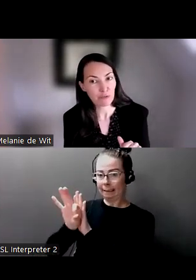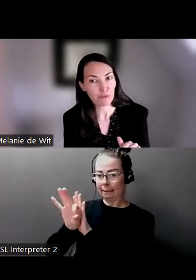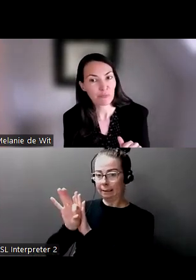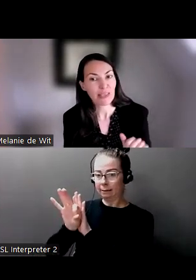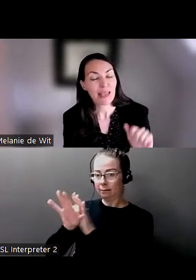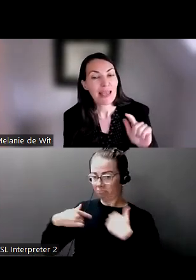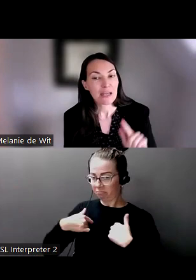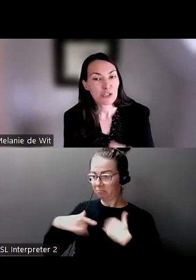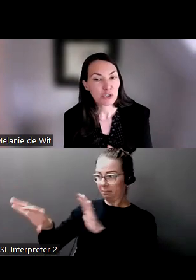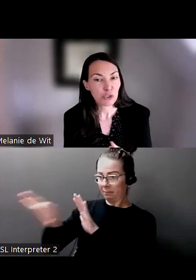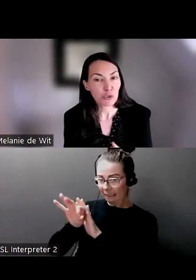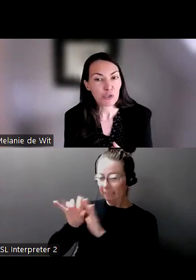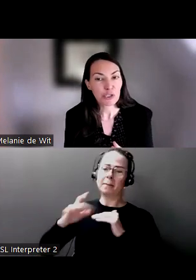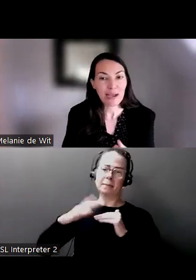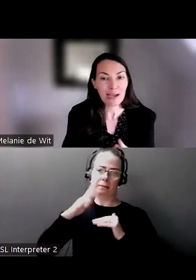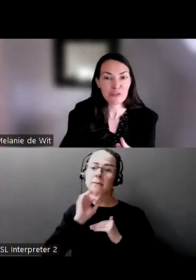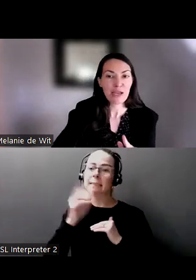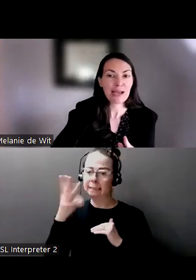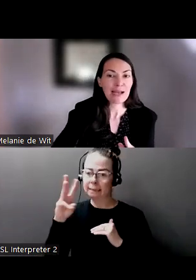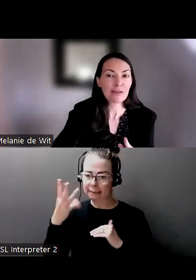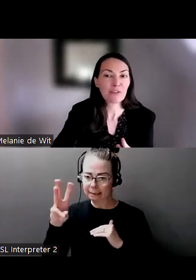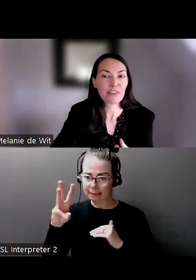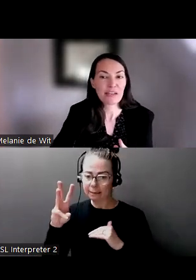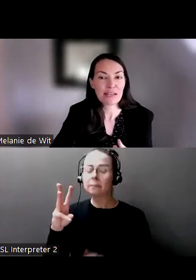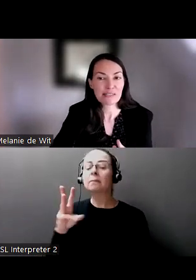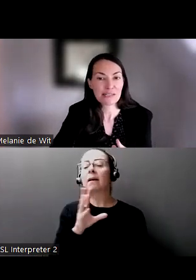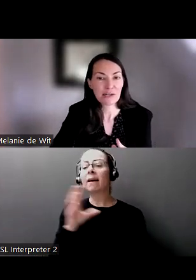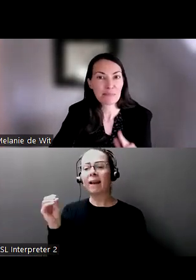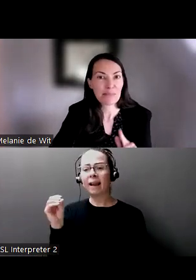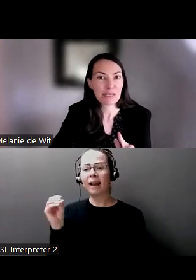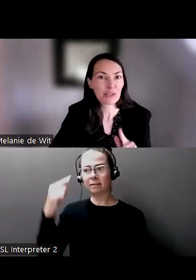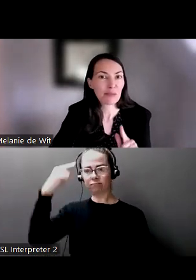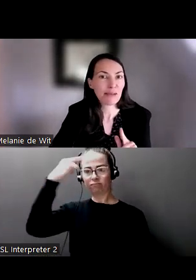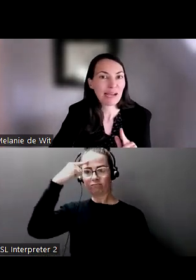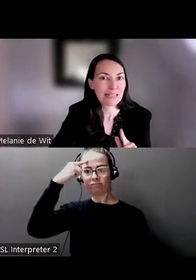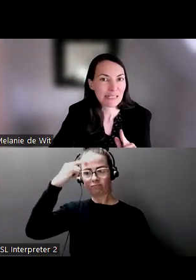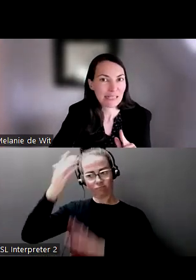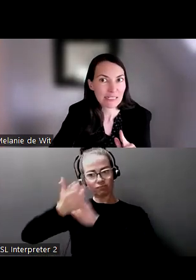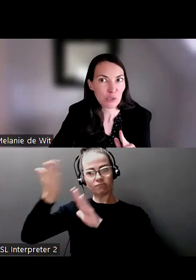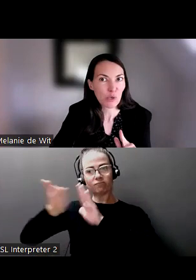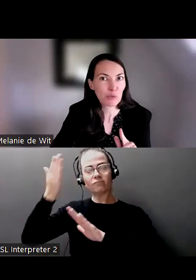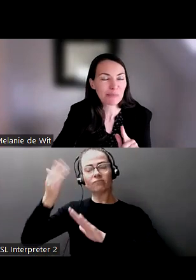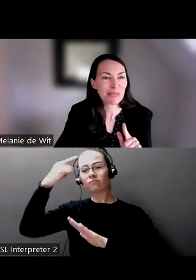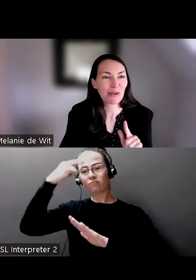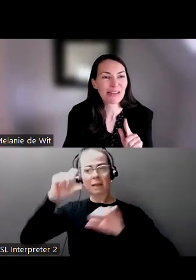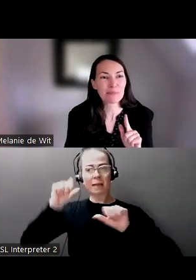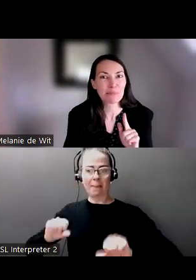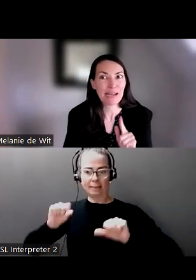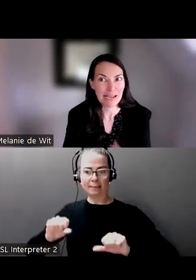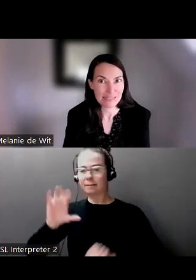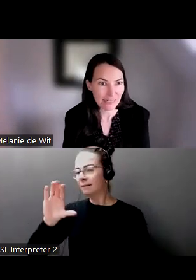yourself. And two, you have to have the necessary mental capacity. So what do we mean